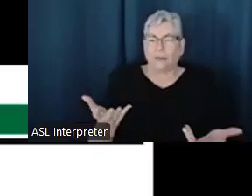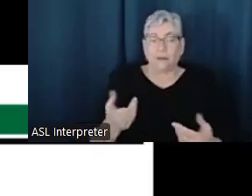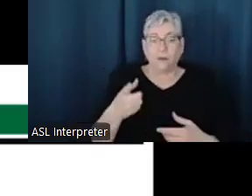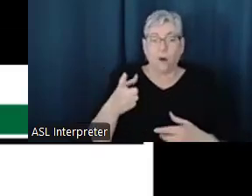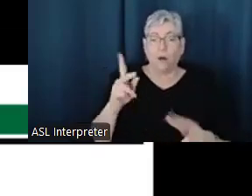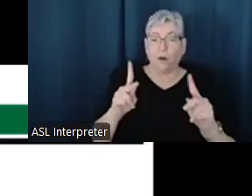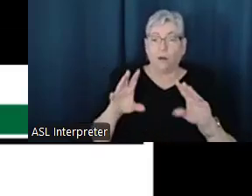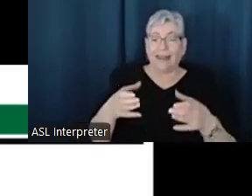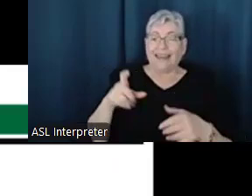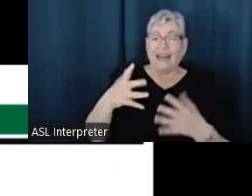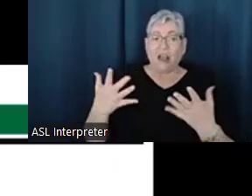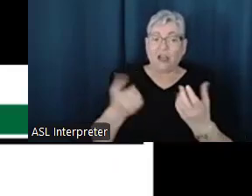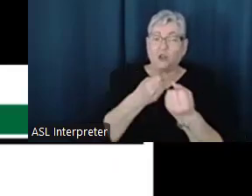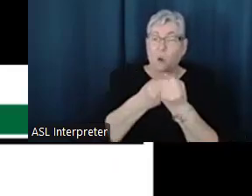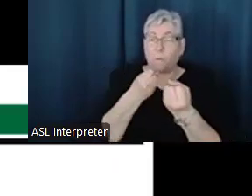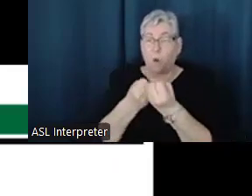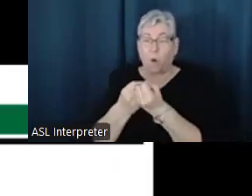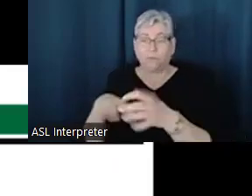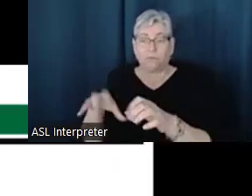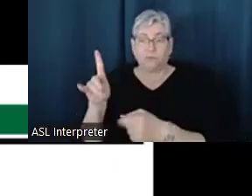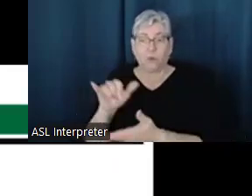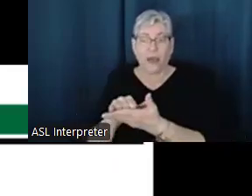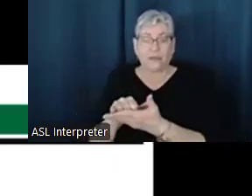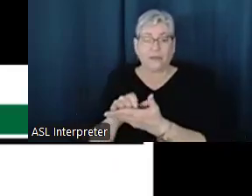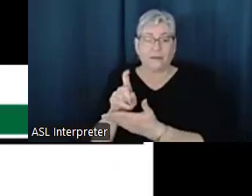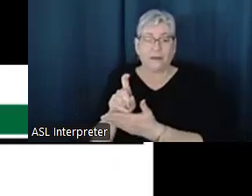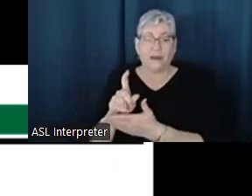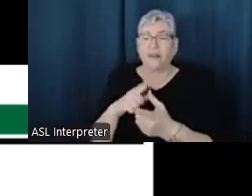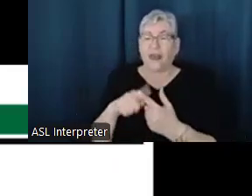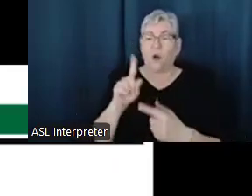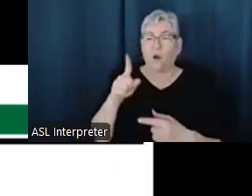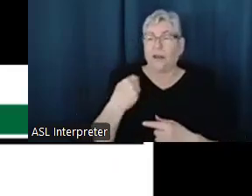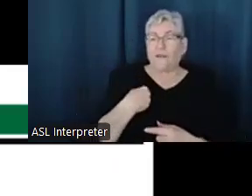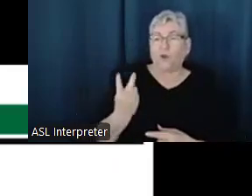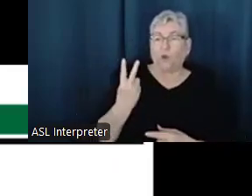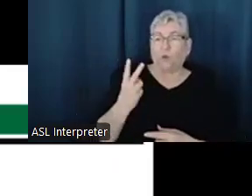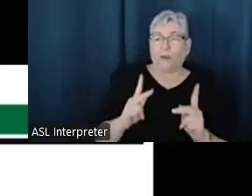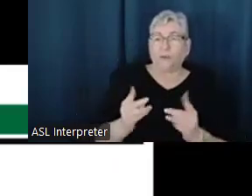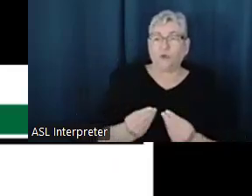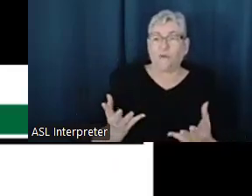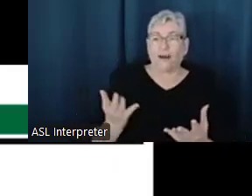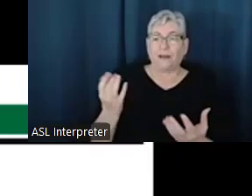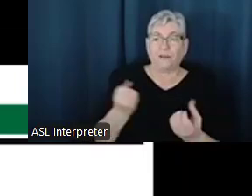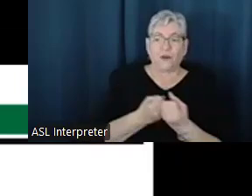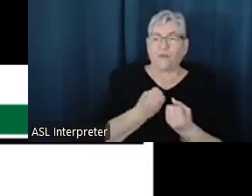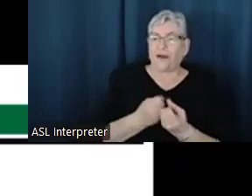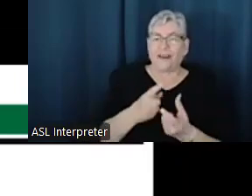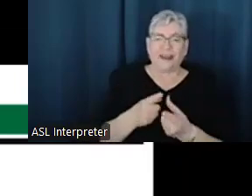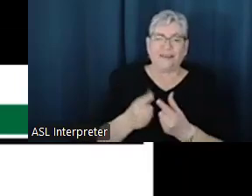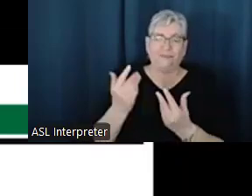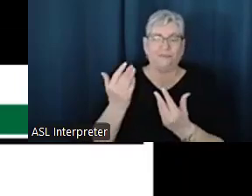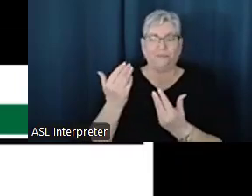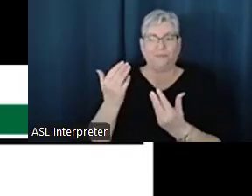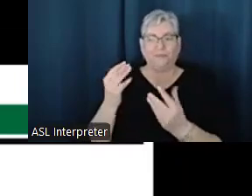of support doing that activity? Okay, well then if we only have 2 people to provide that support, then we probably want to keep our group to